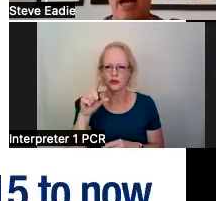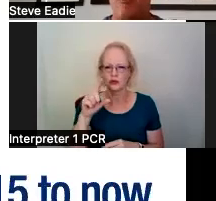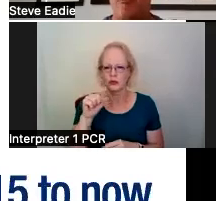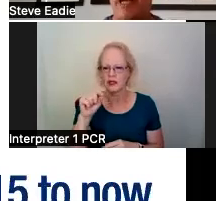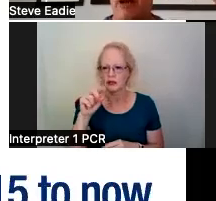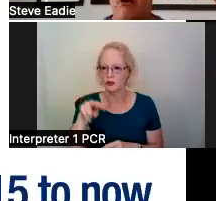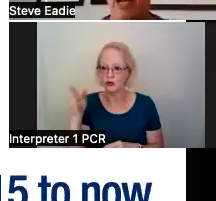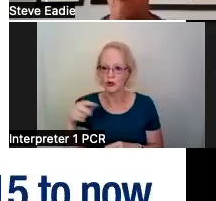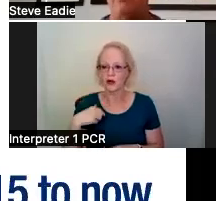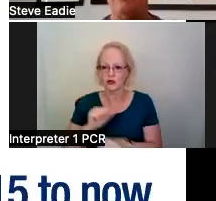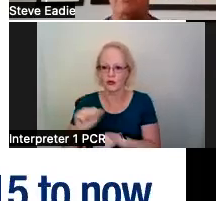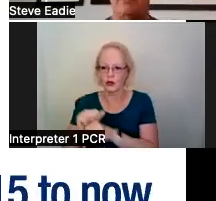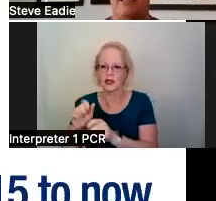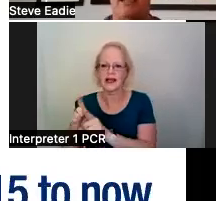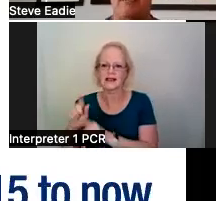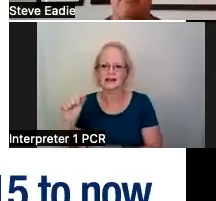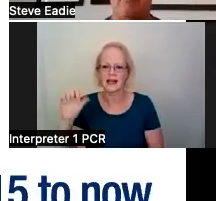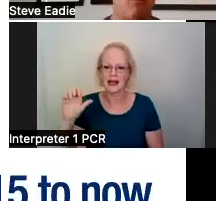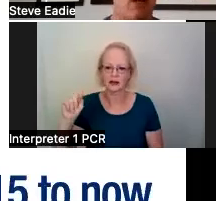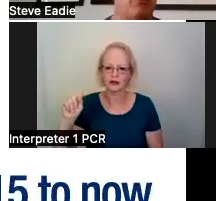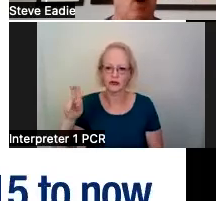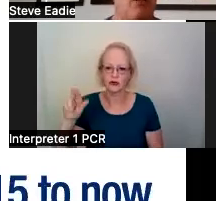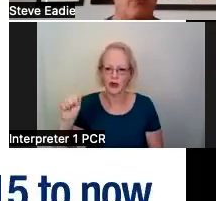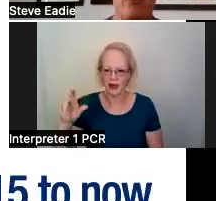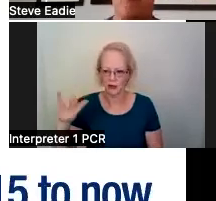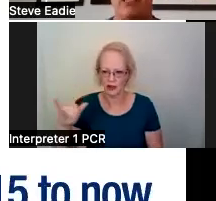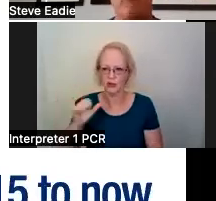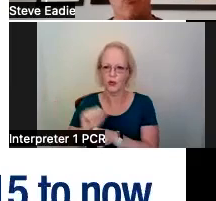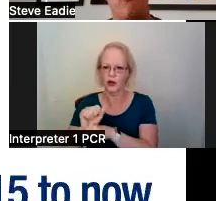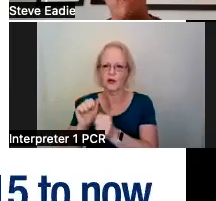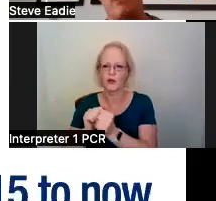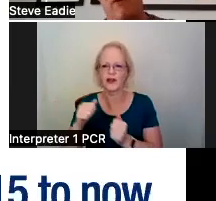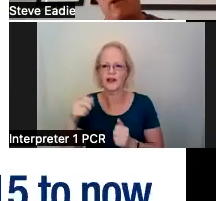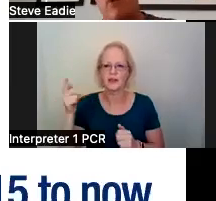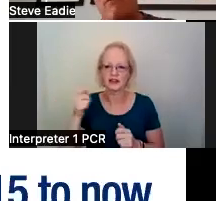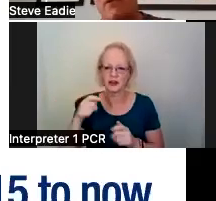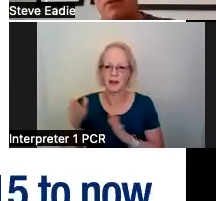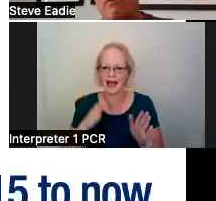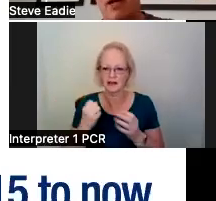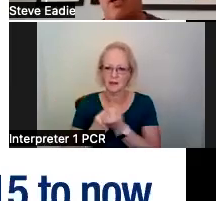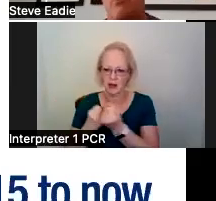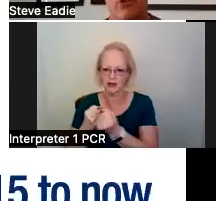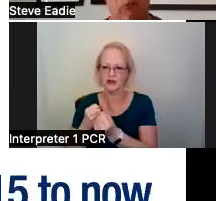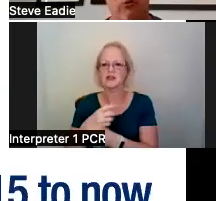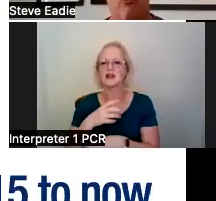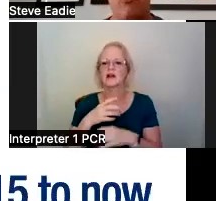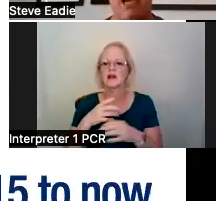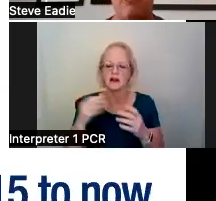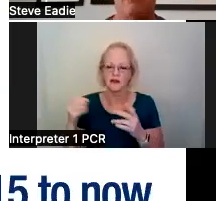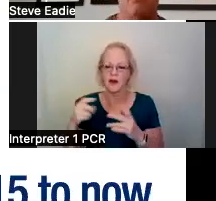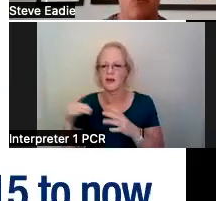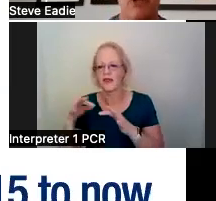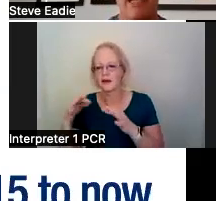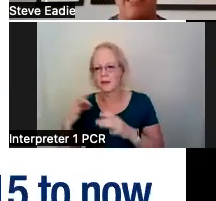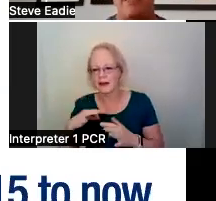as an actuary, and I was helping pension plan sponsors really move from defined benefit to defined contribution. That was what was